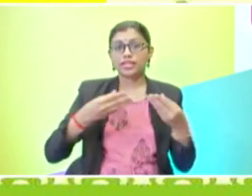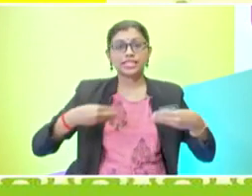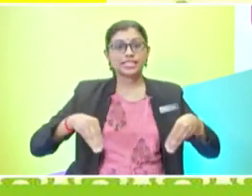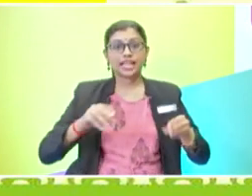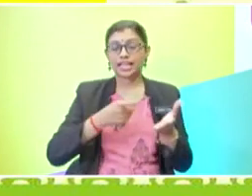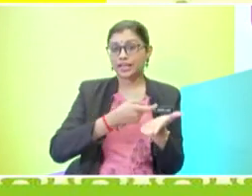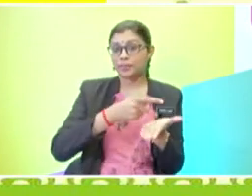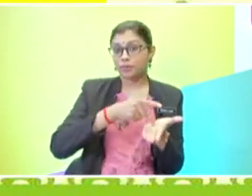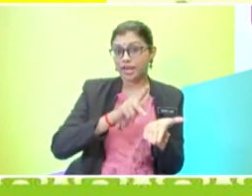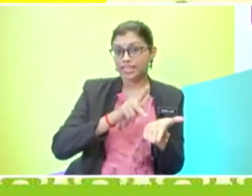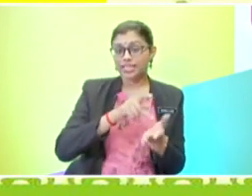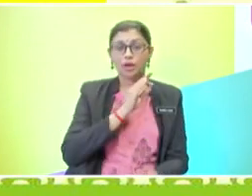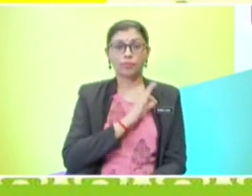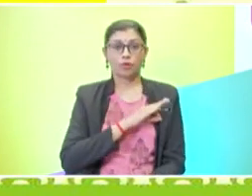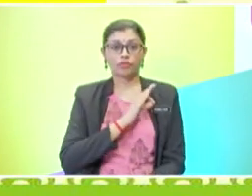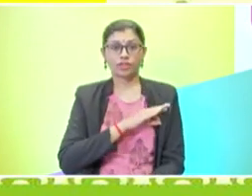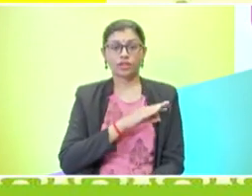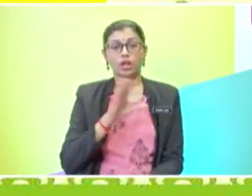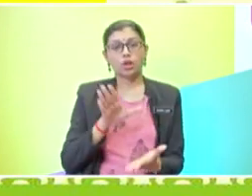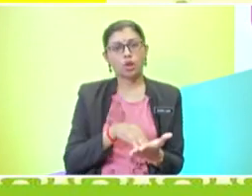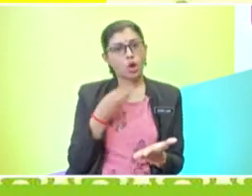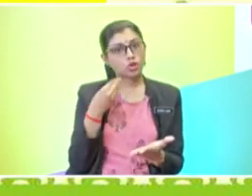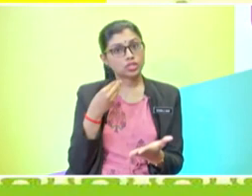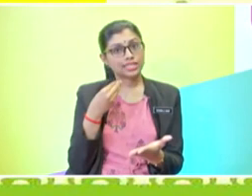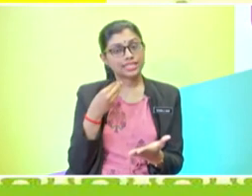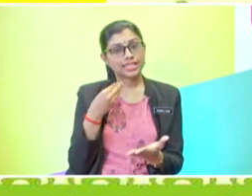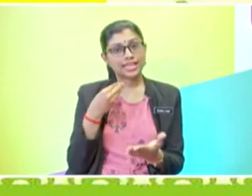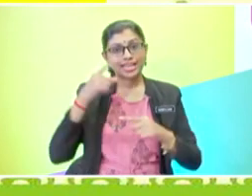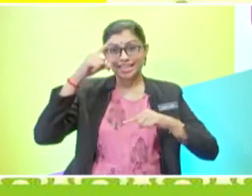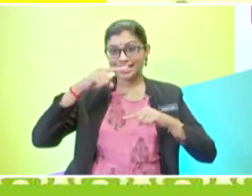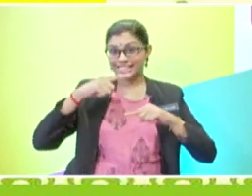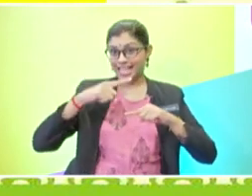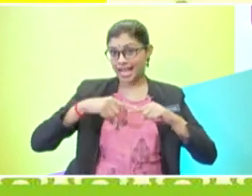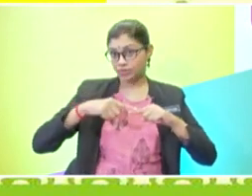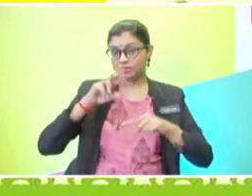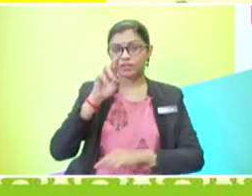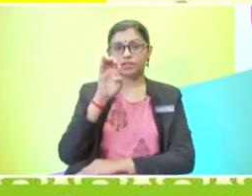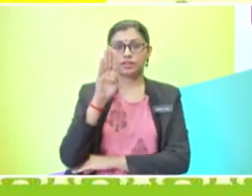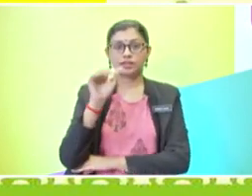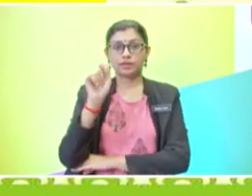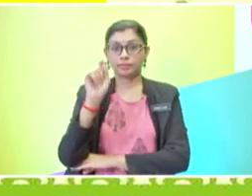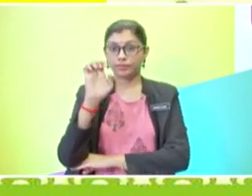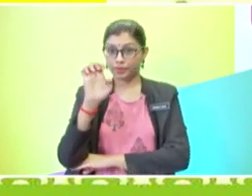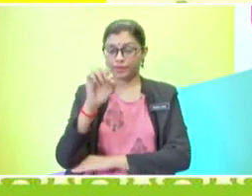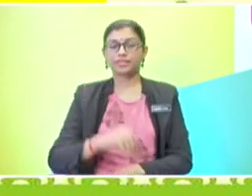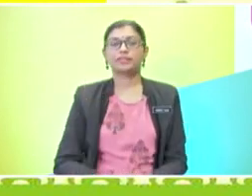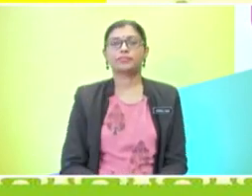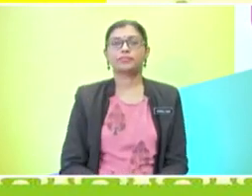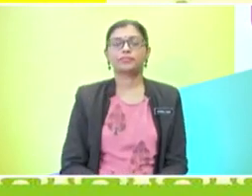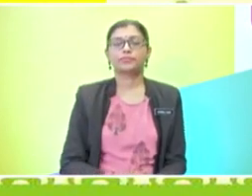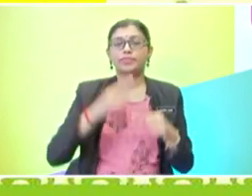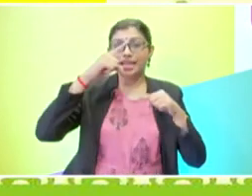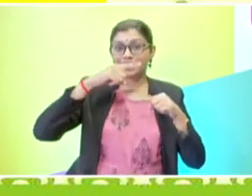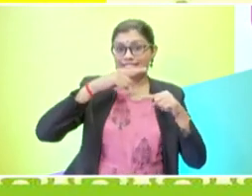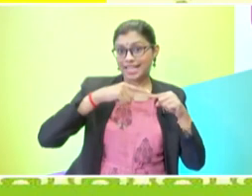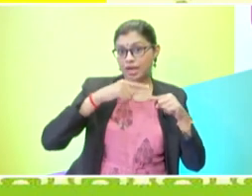price, profit, loss, discount, rebate. Okay, normally discount and rebate are